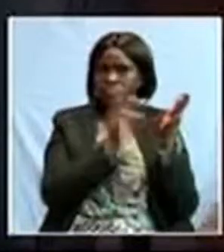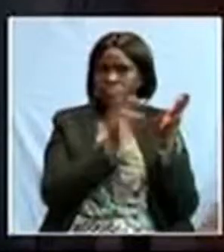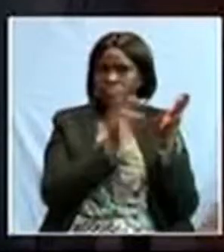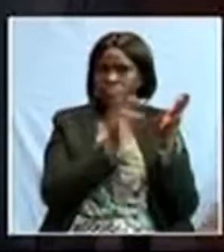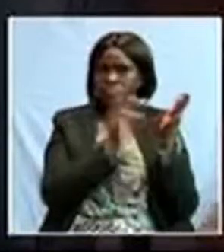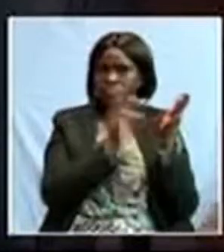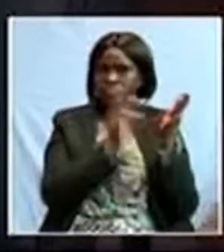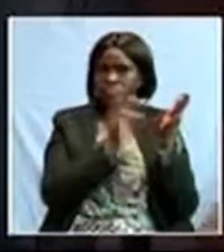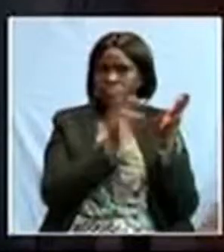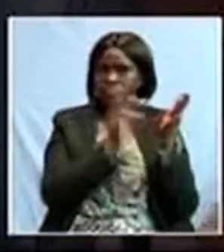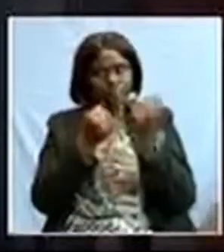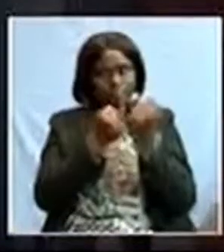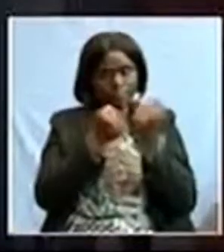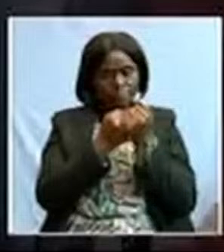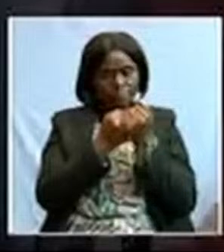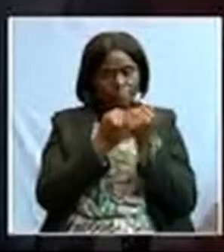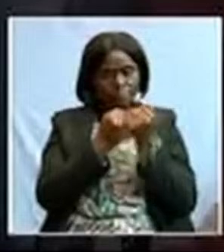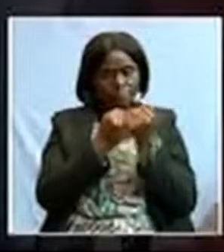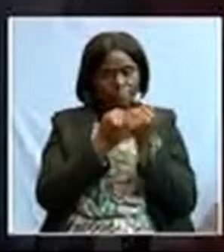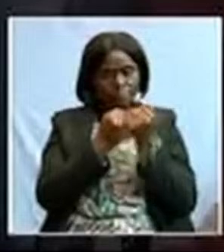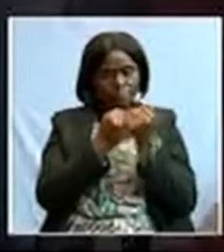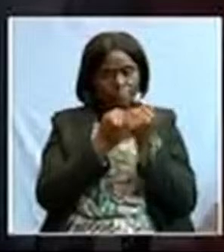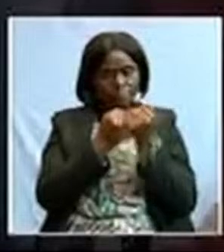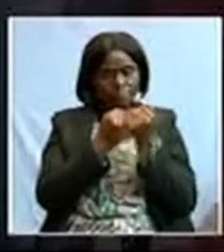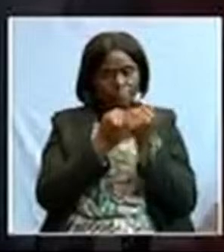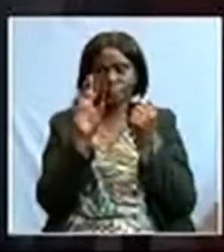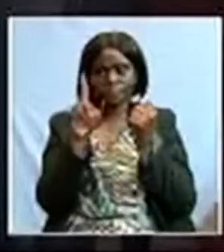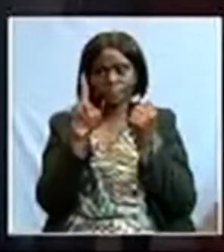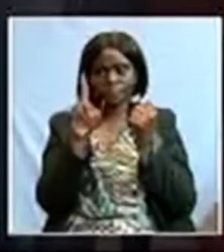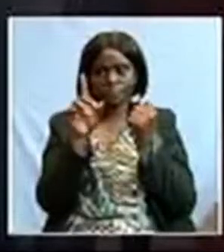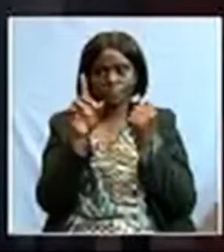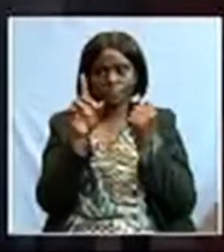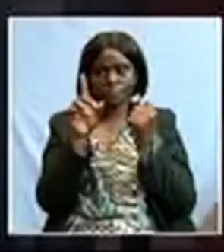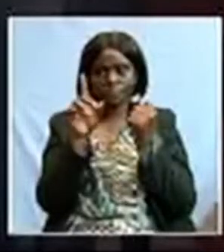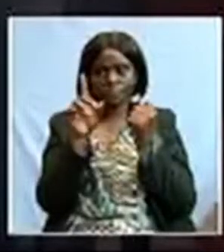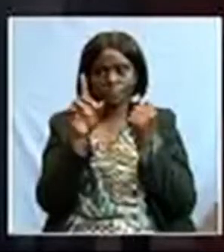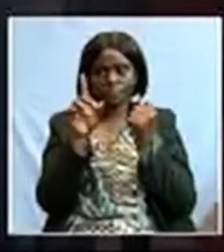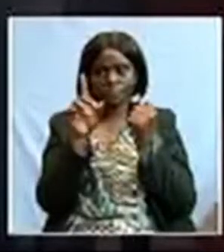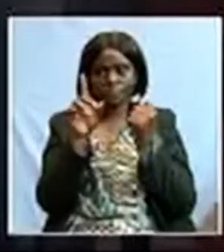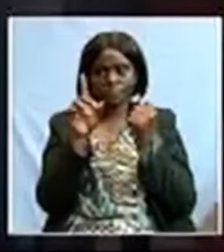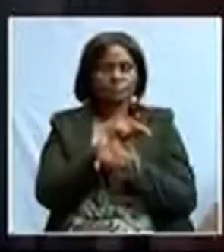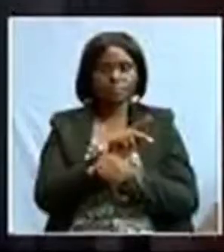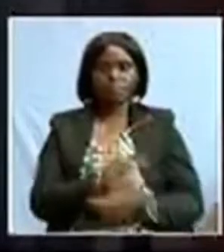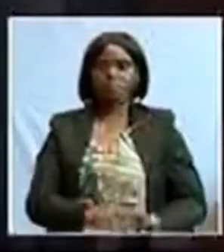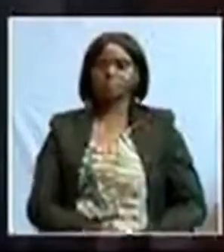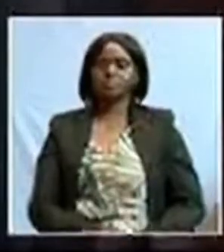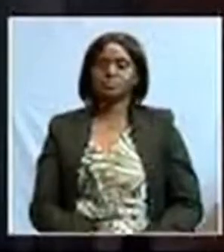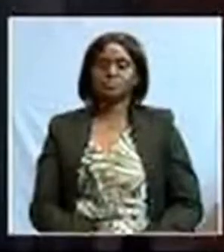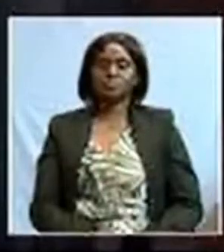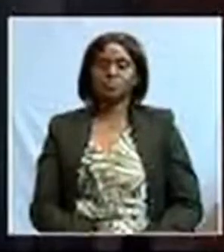fund these WDF projects?